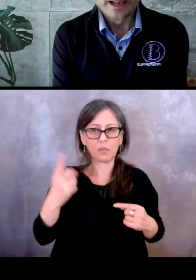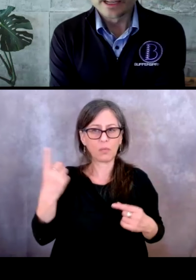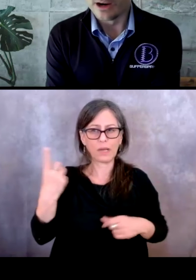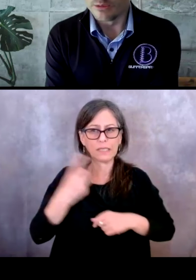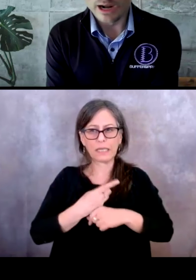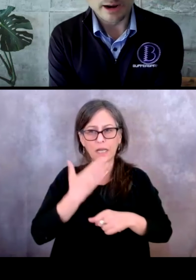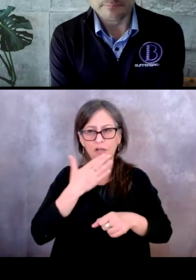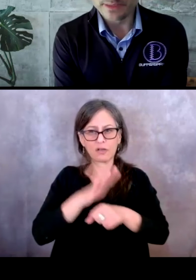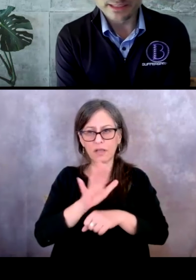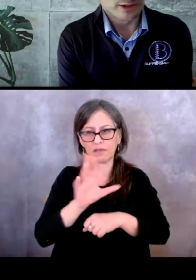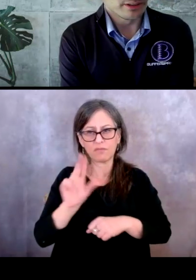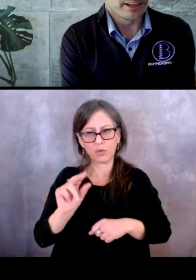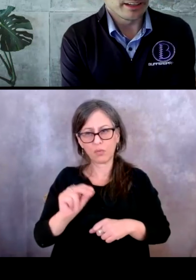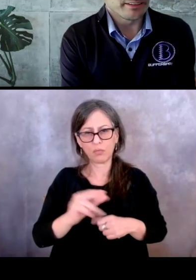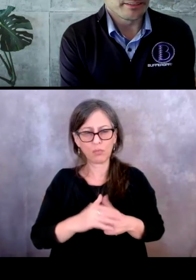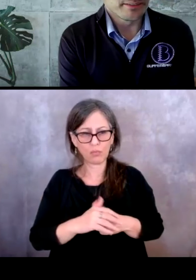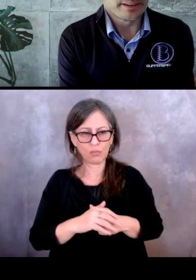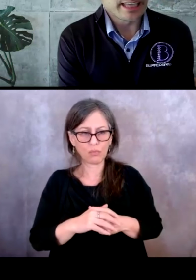or,